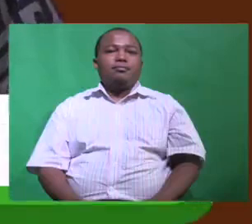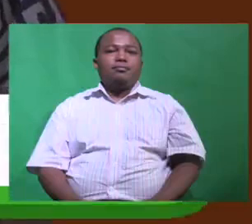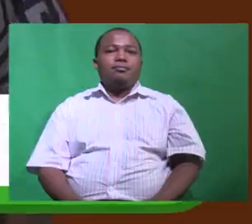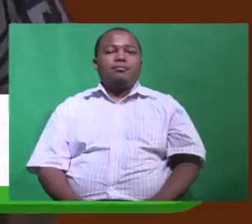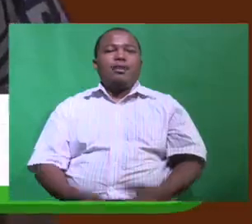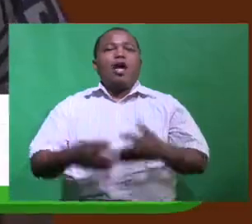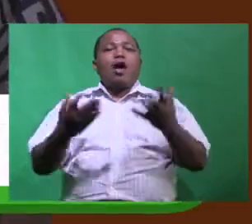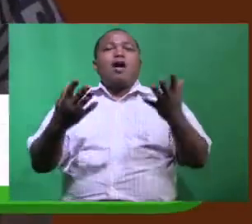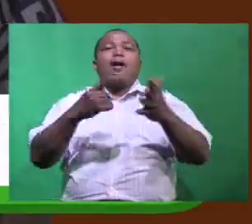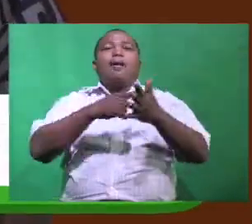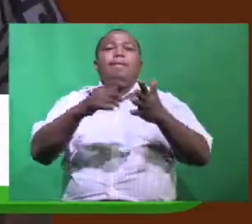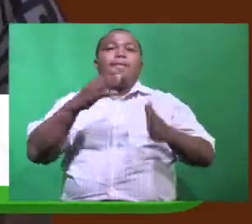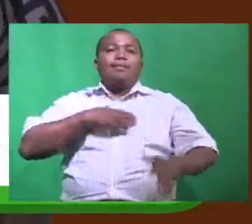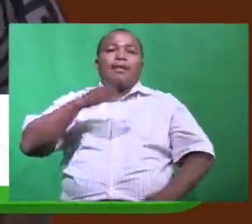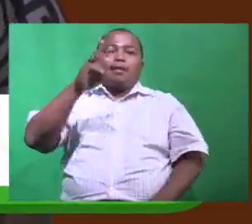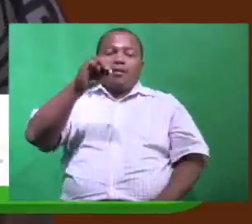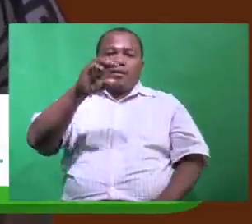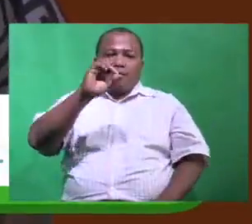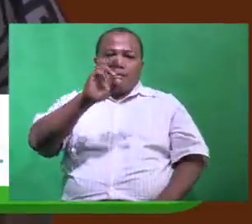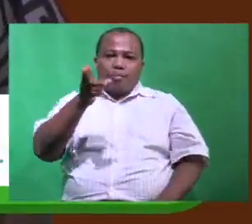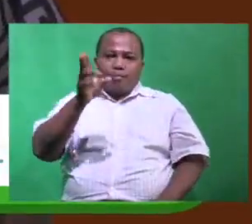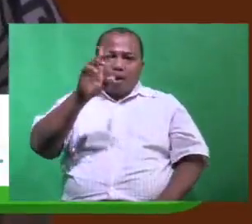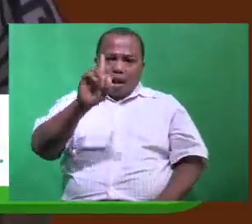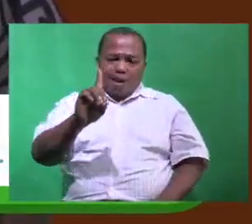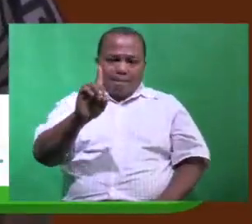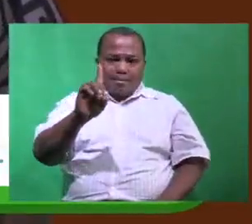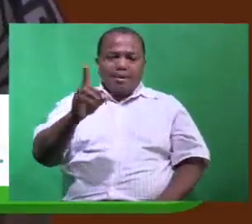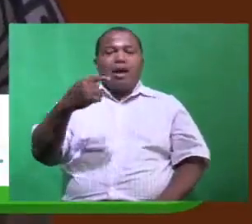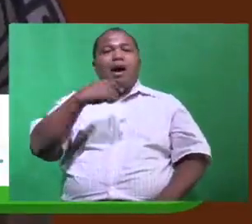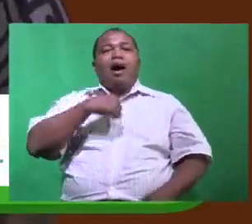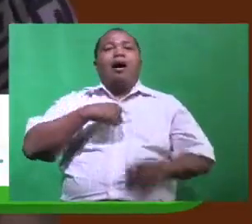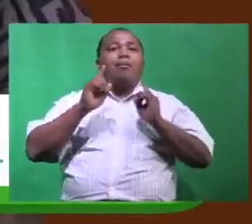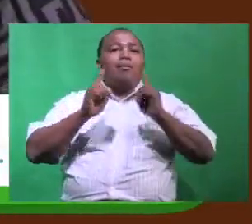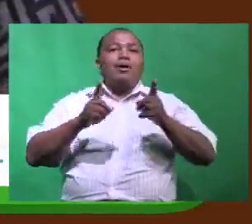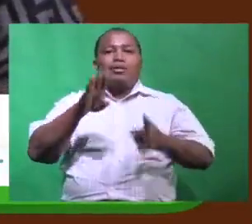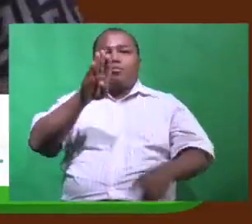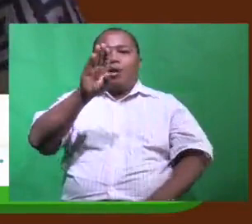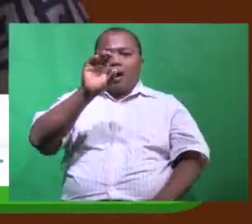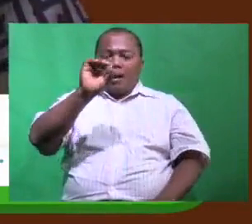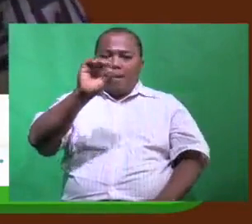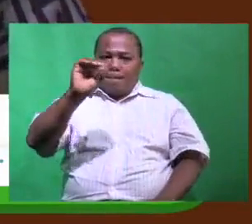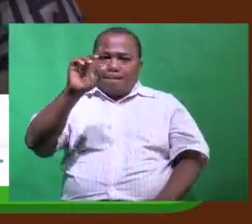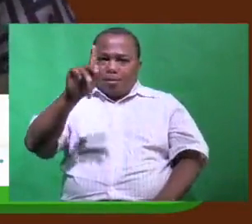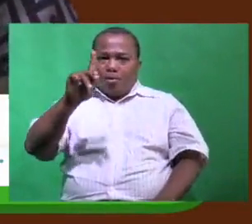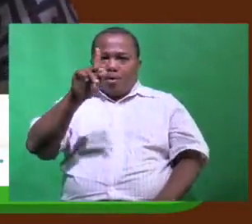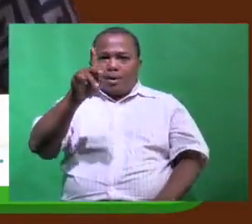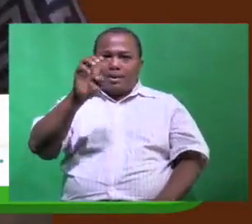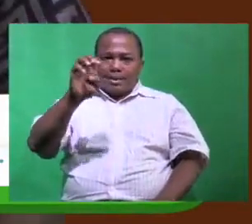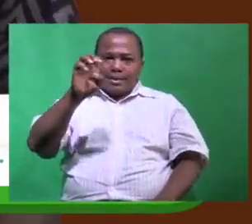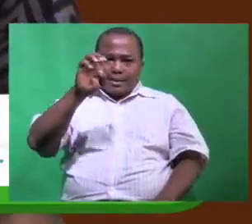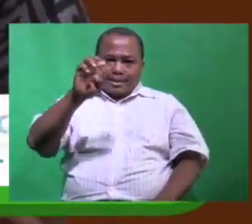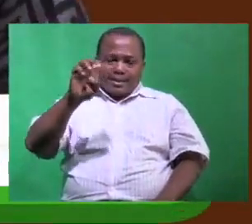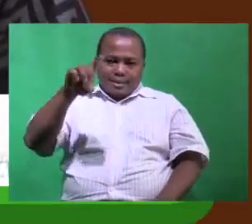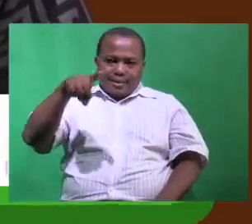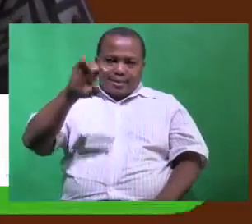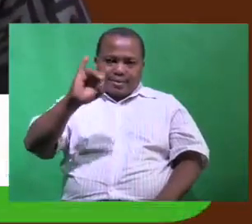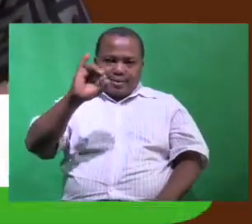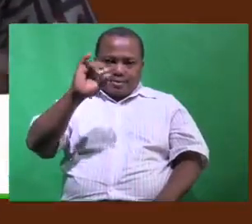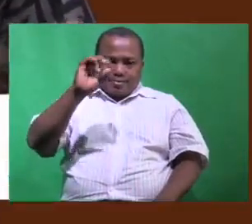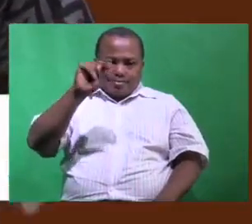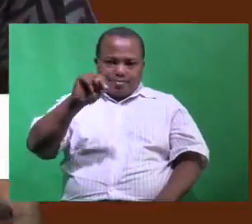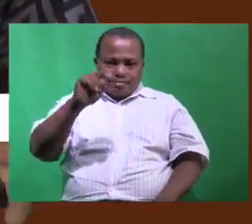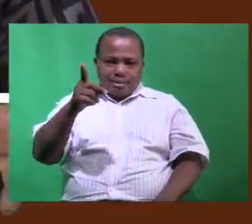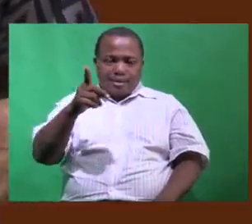My name is Mohammed Zakwan Mohammed. I'm a bookkeeping teacher at Form 3 class. Topic today